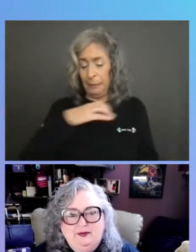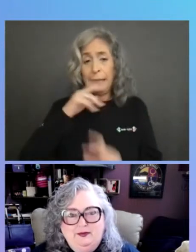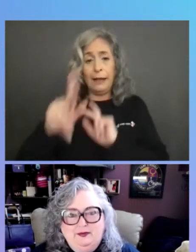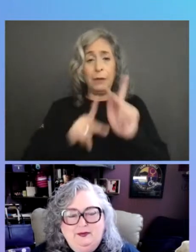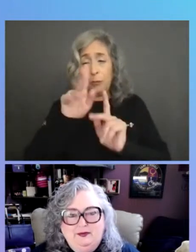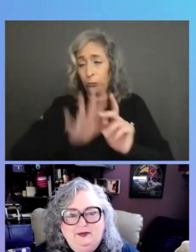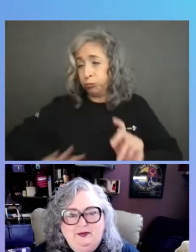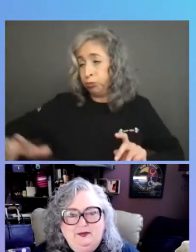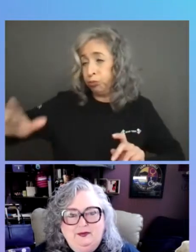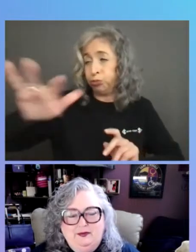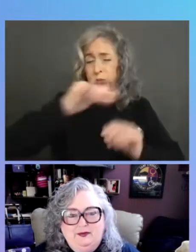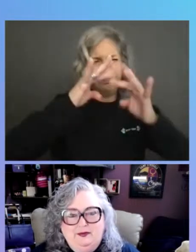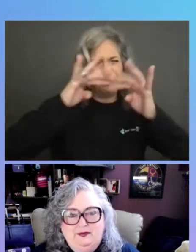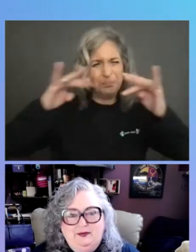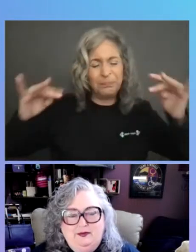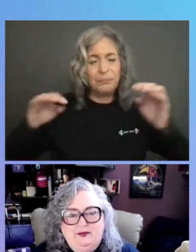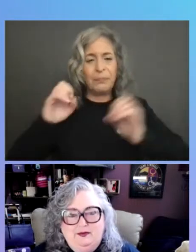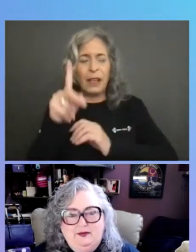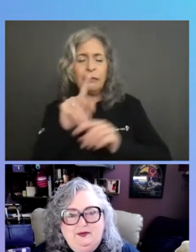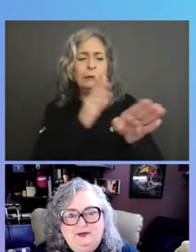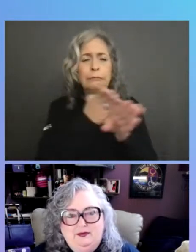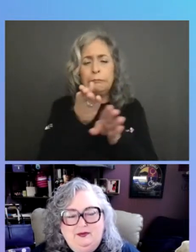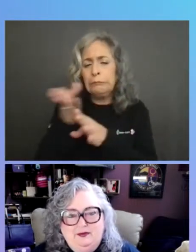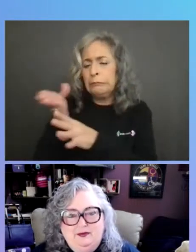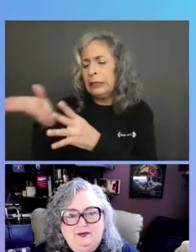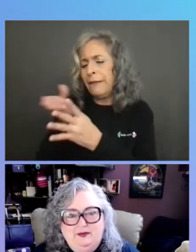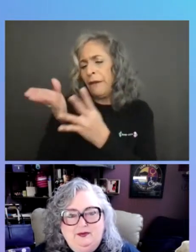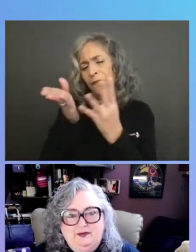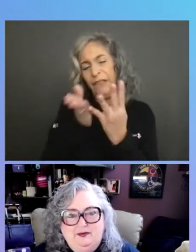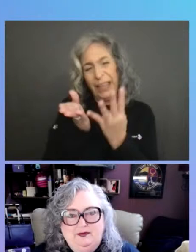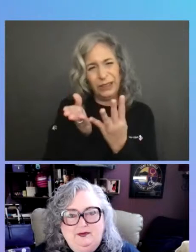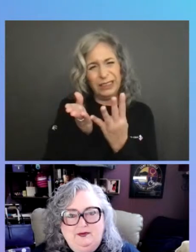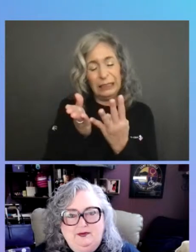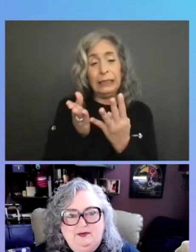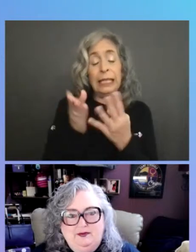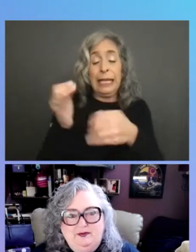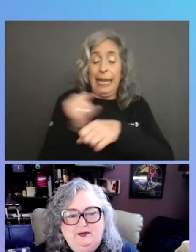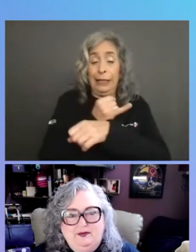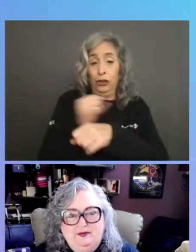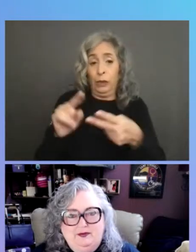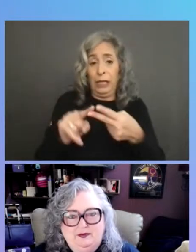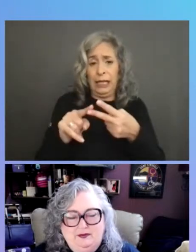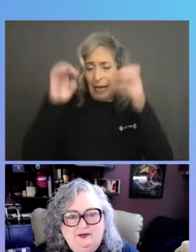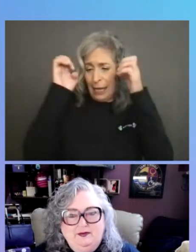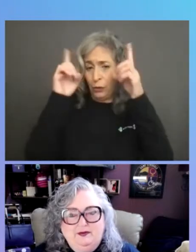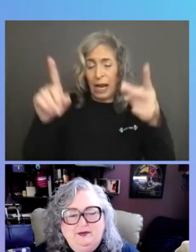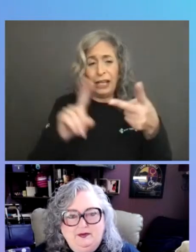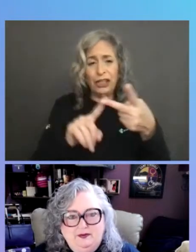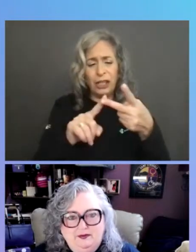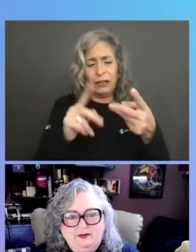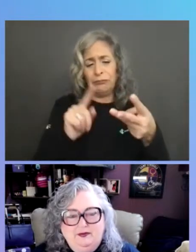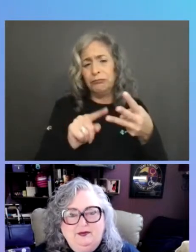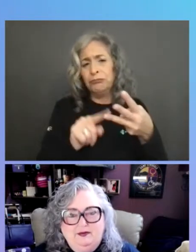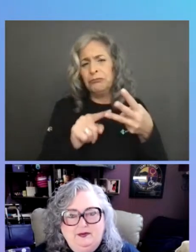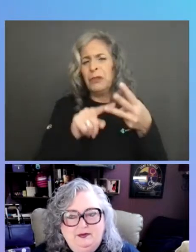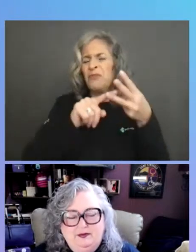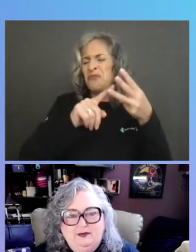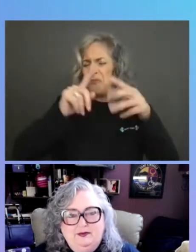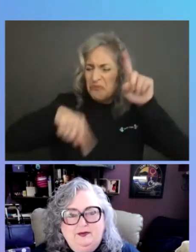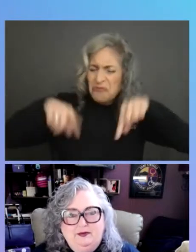across different sectors. We had people in industry, we had people in education, we had people kind of all